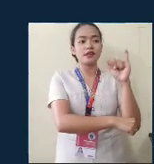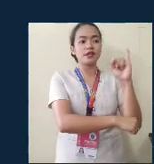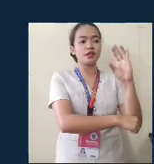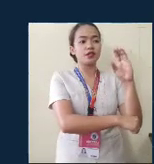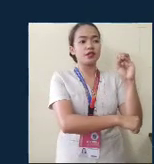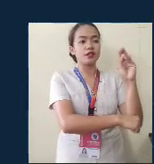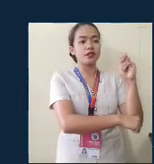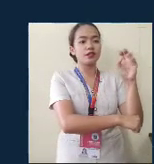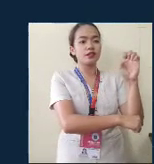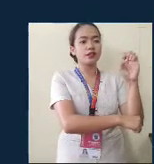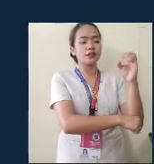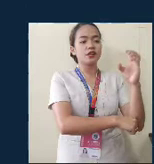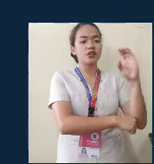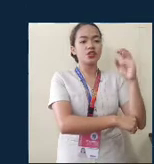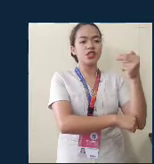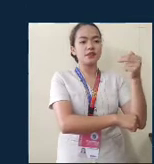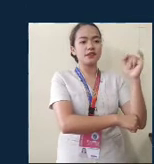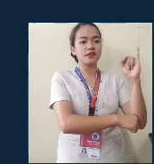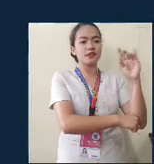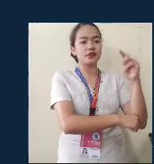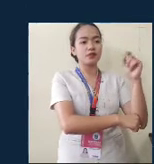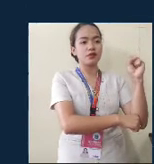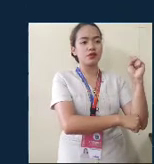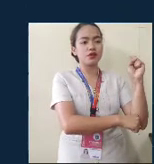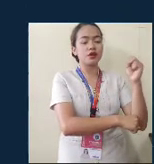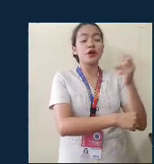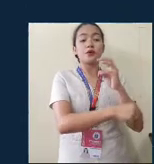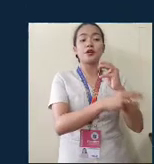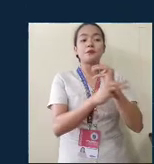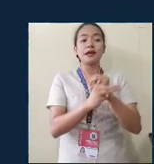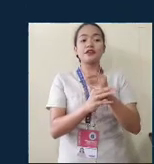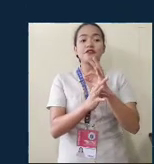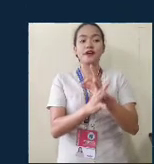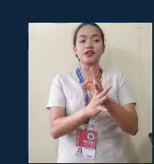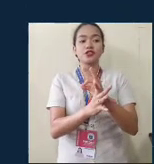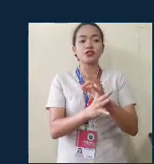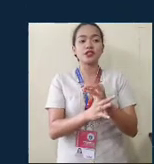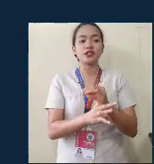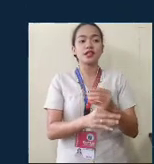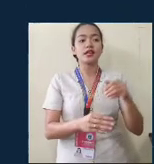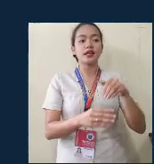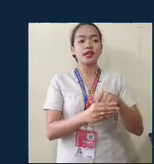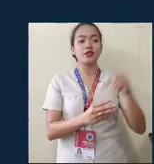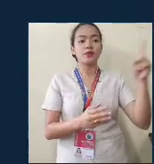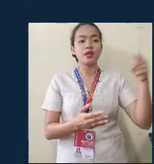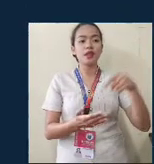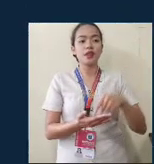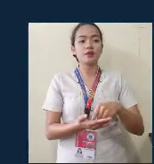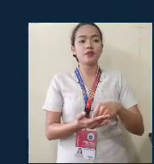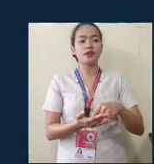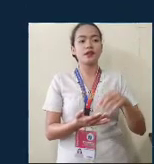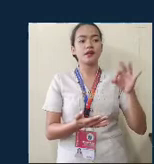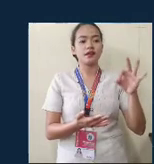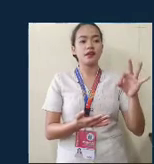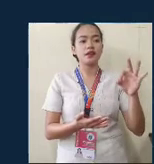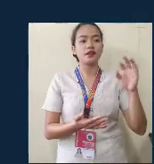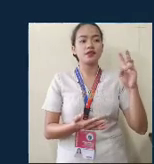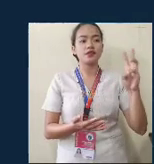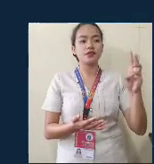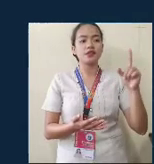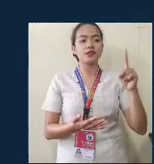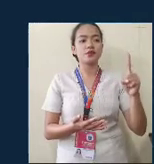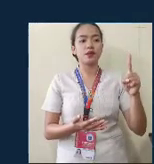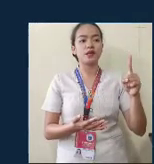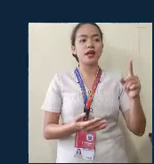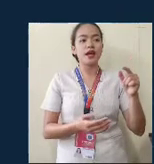B2500. The development of integrated circuit, or IC, signaled the beginning of the